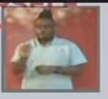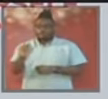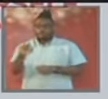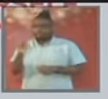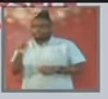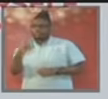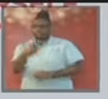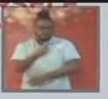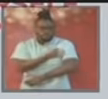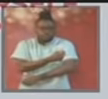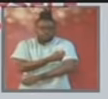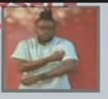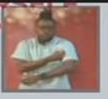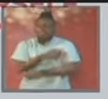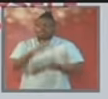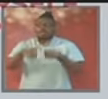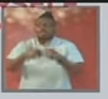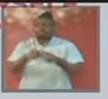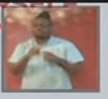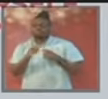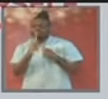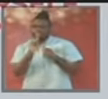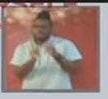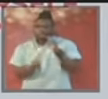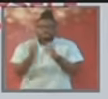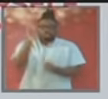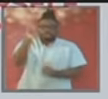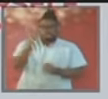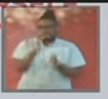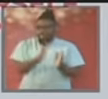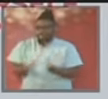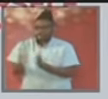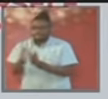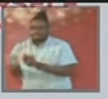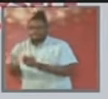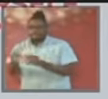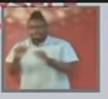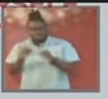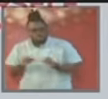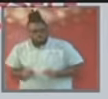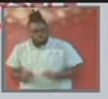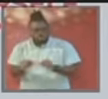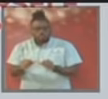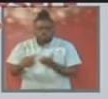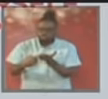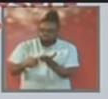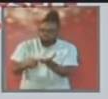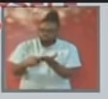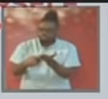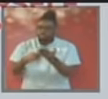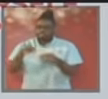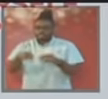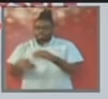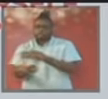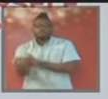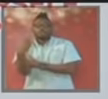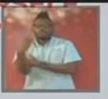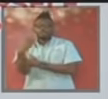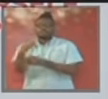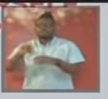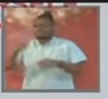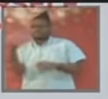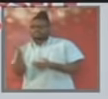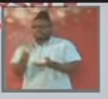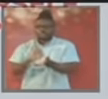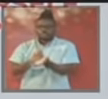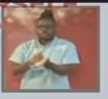where we are. And we'll be continuing and deepening that conversation this morning with Dr. Erica Wheeler from PAHO to give you